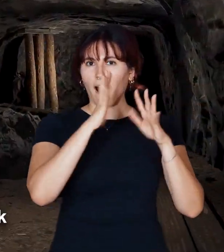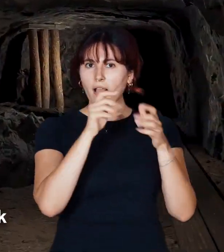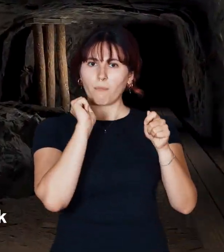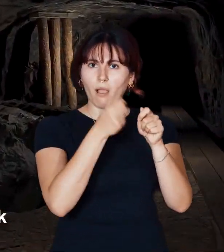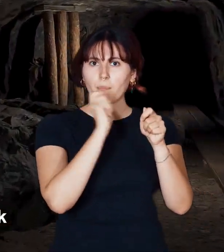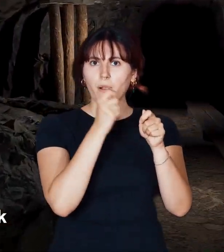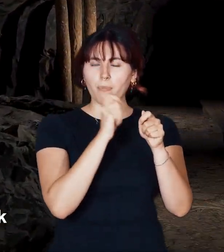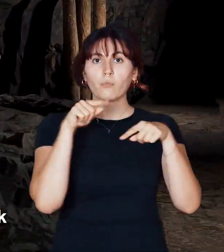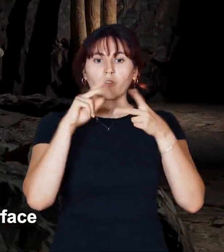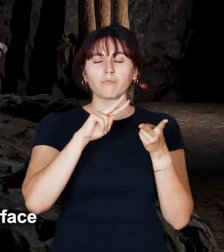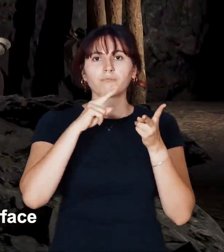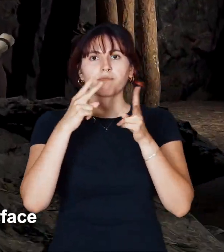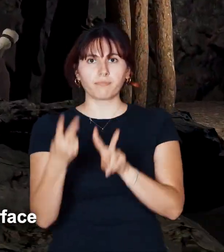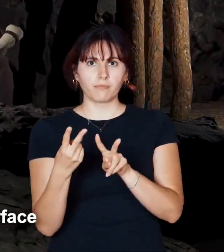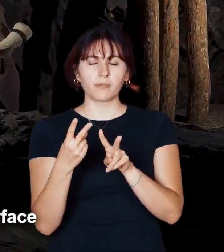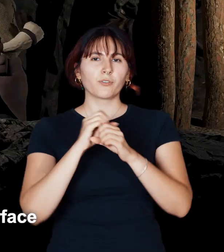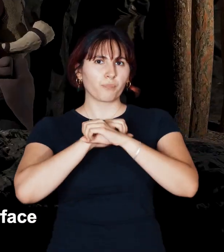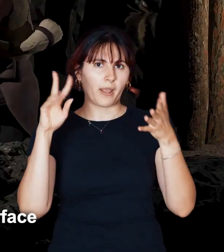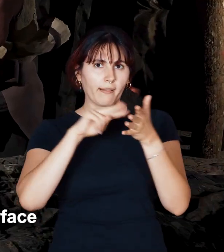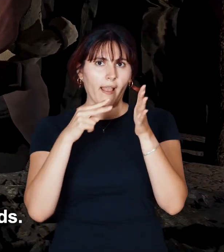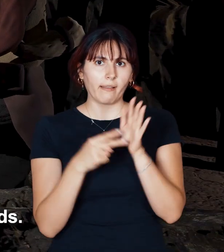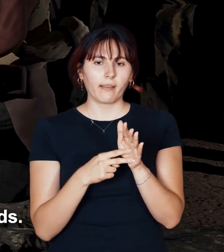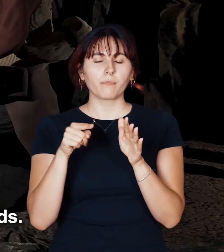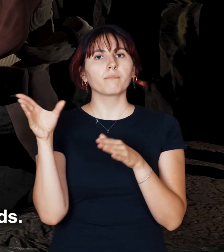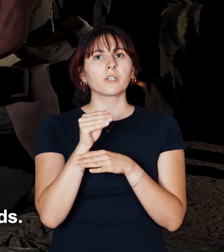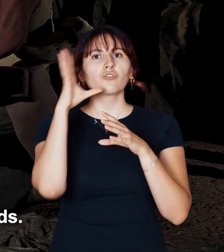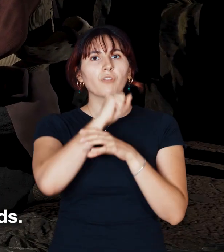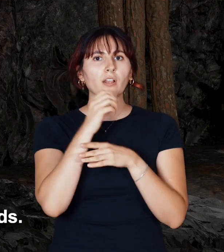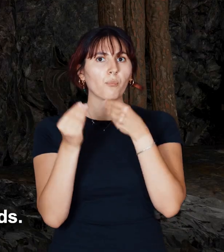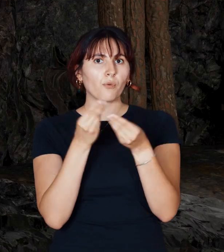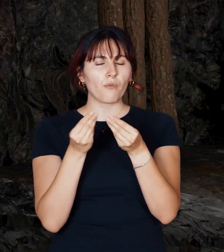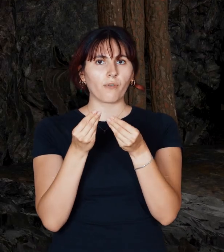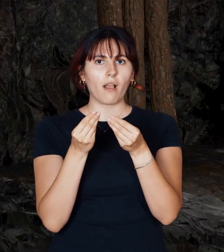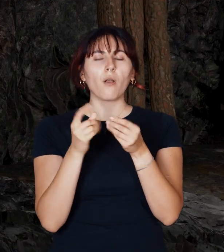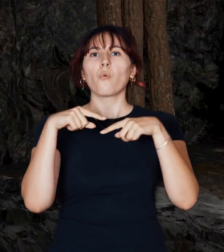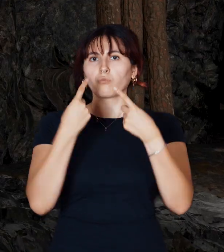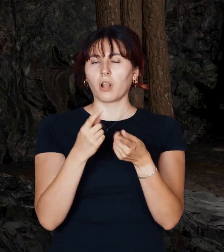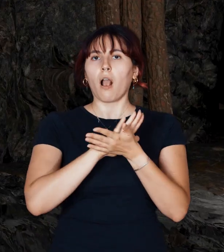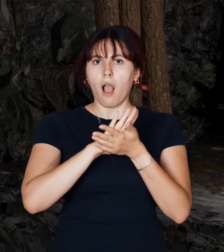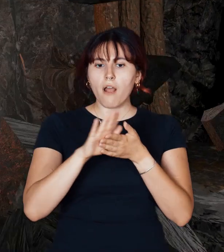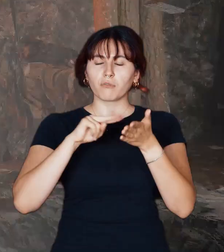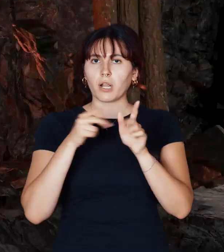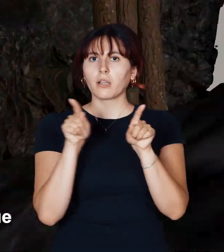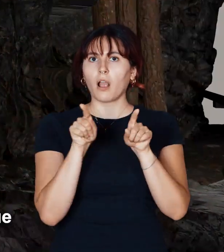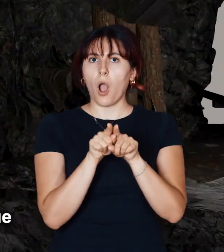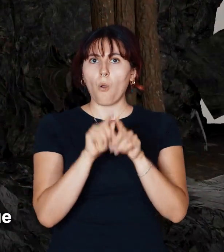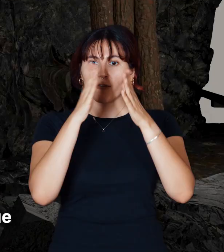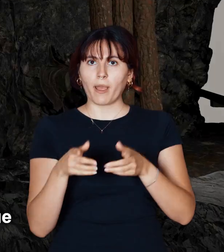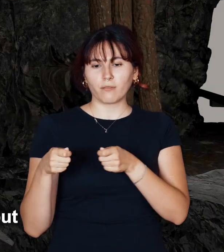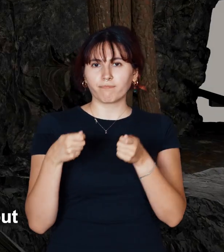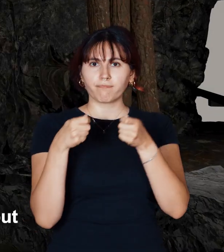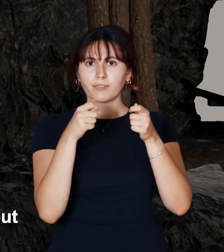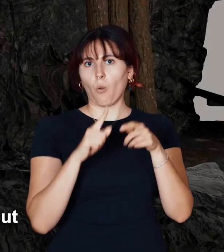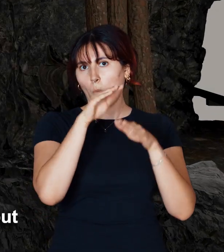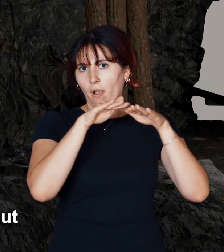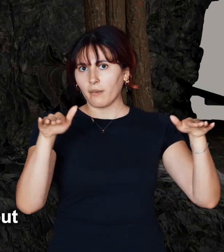blasting technique based on black powder, brought it to the surface by means of simple methods. The separation of the ore minerals from the worthless gangue